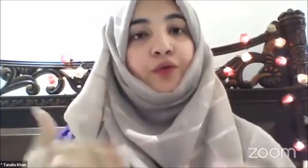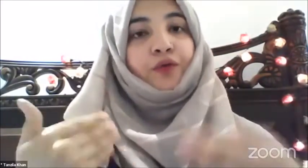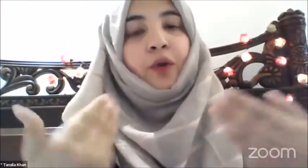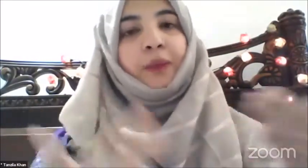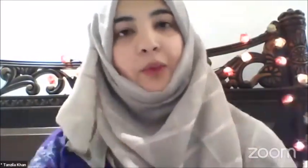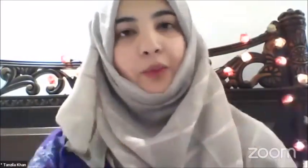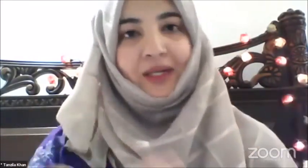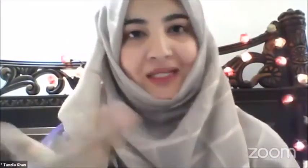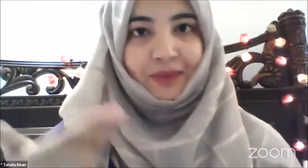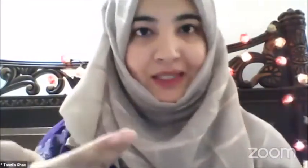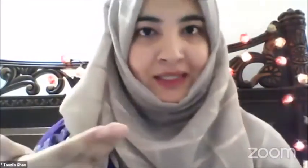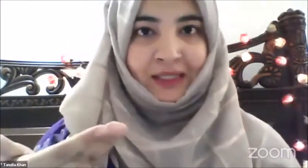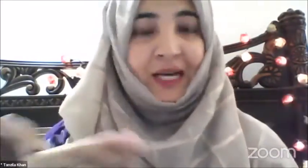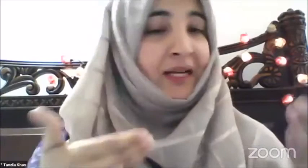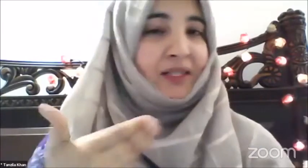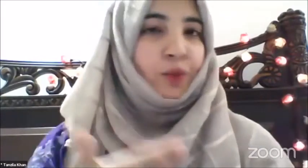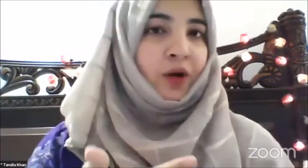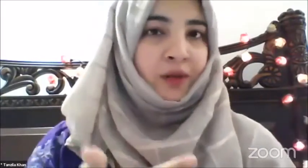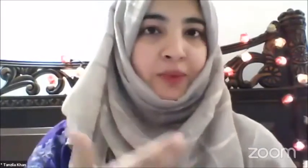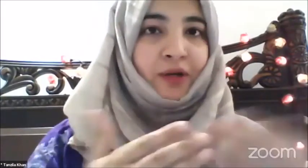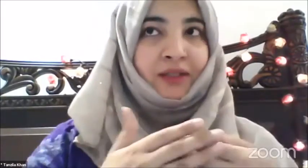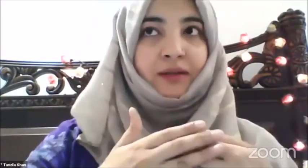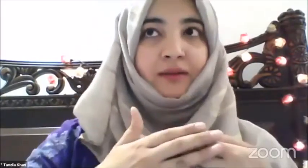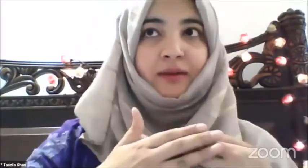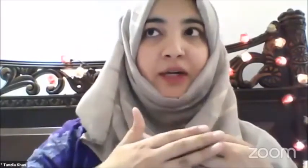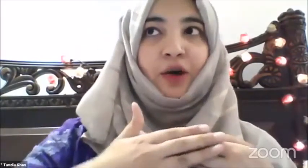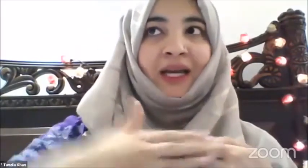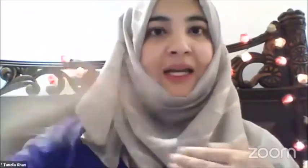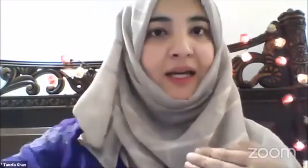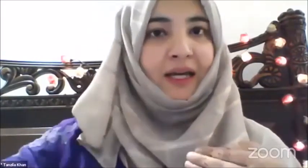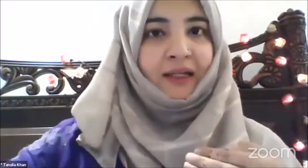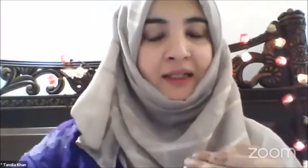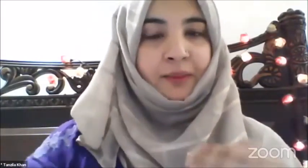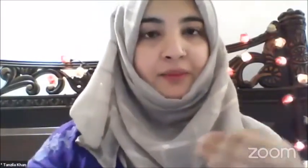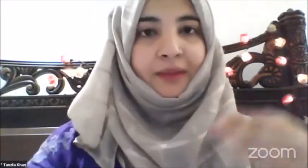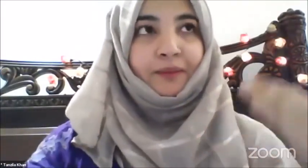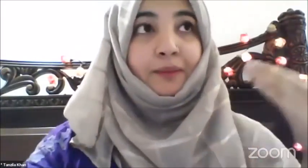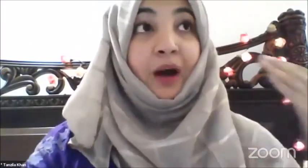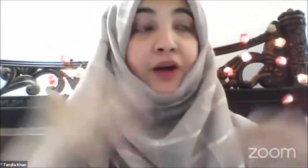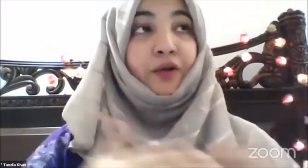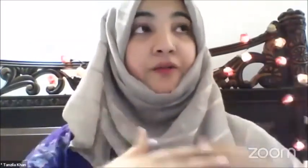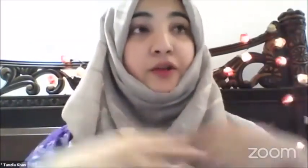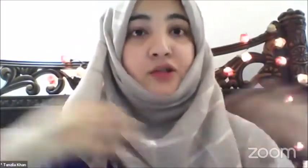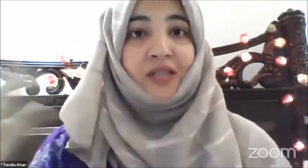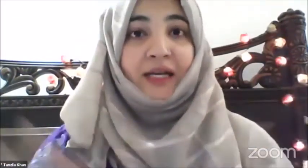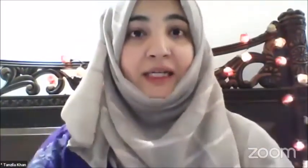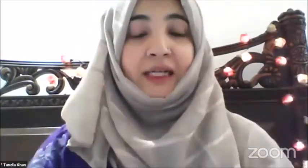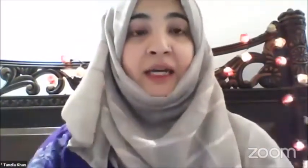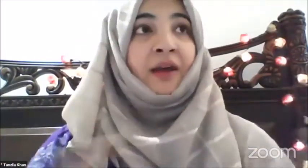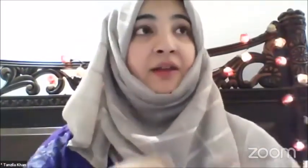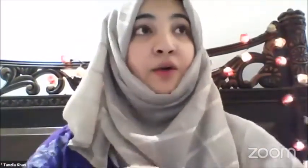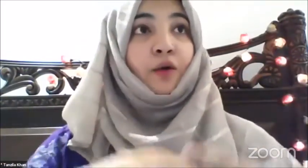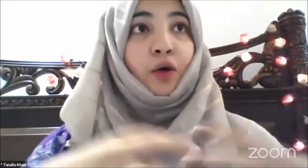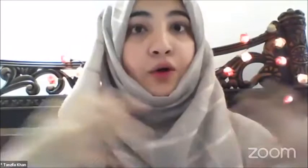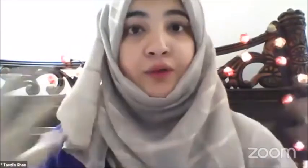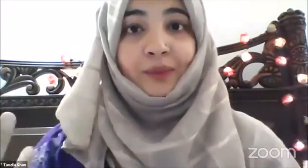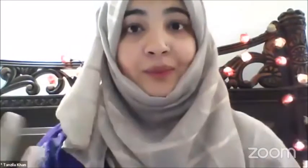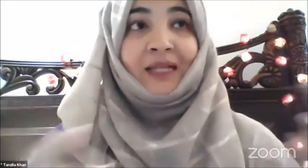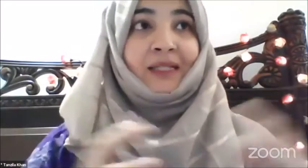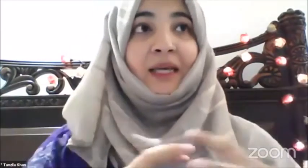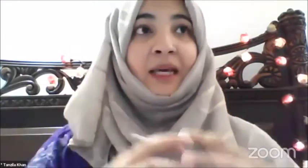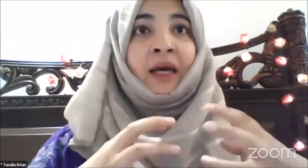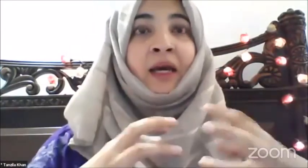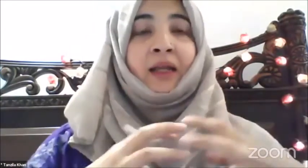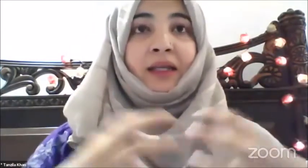work for people with disabilities. That doesn't work, because they're not alienated. They're part of the society. They're all over the